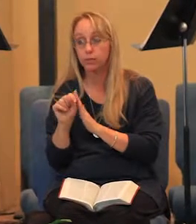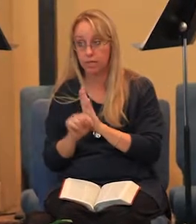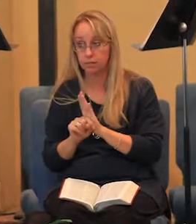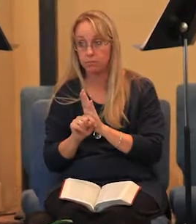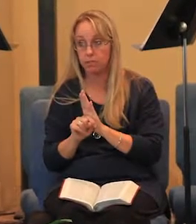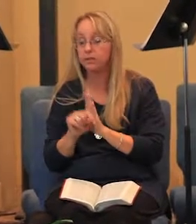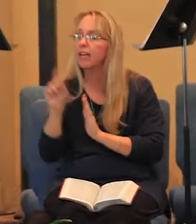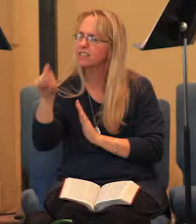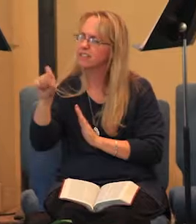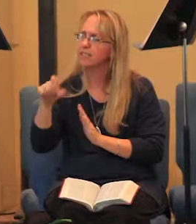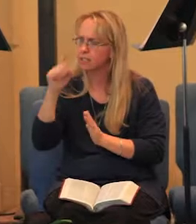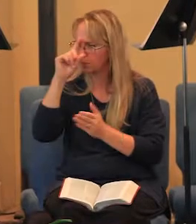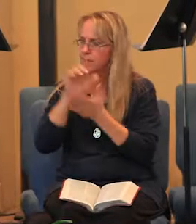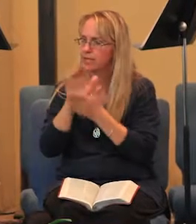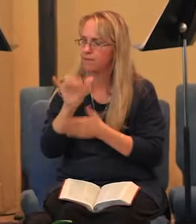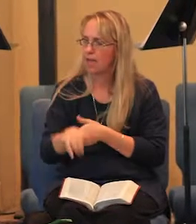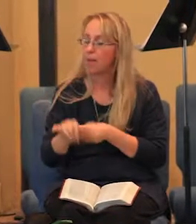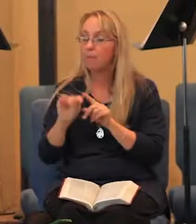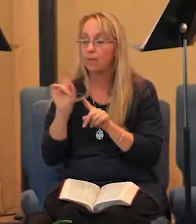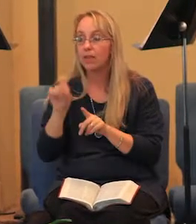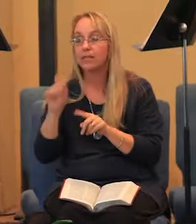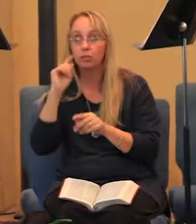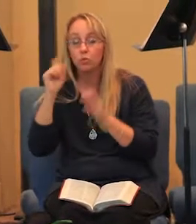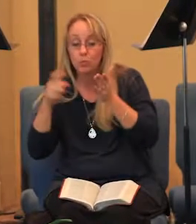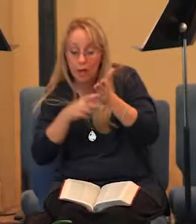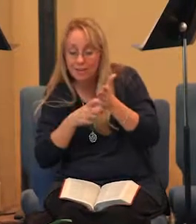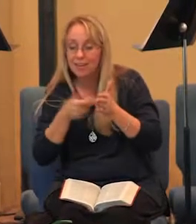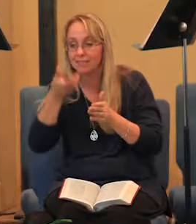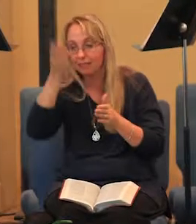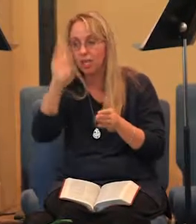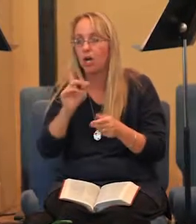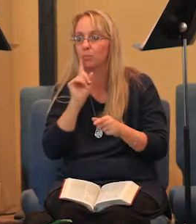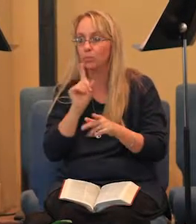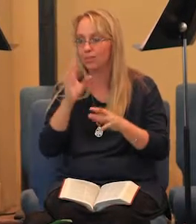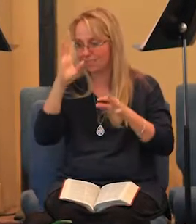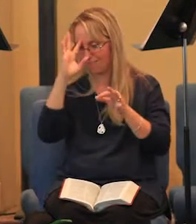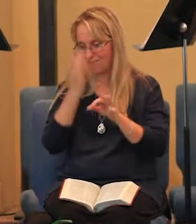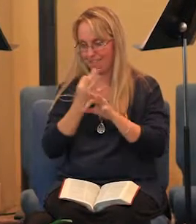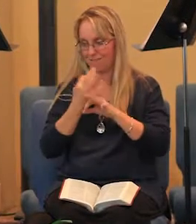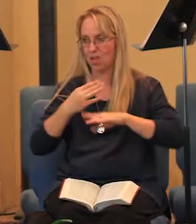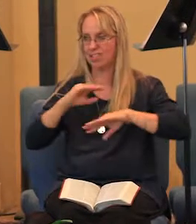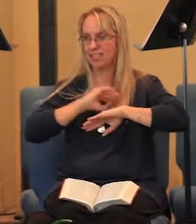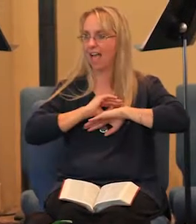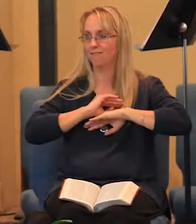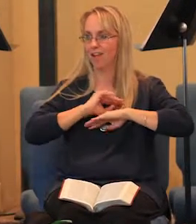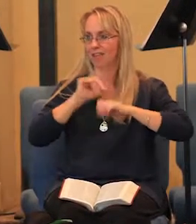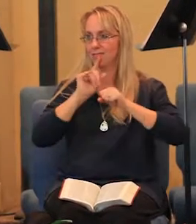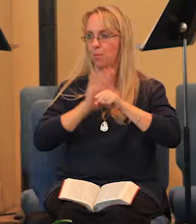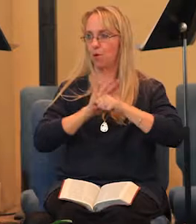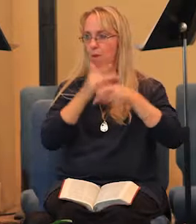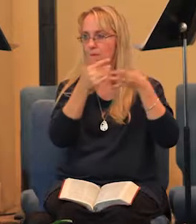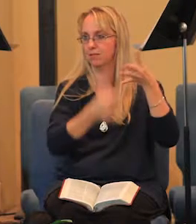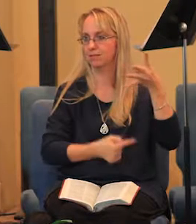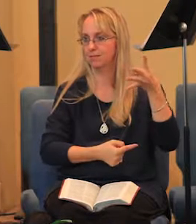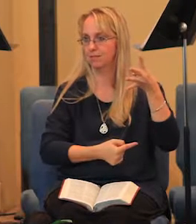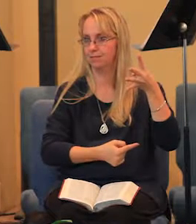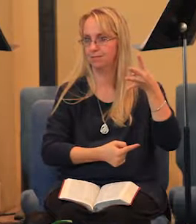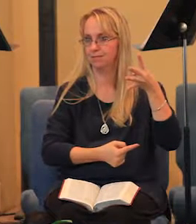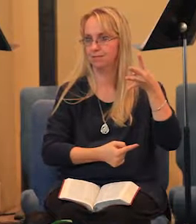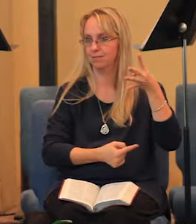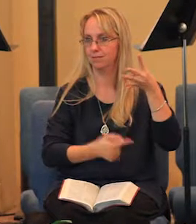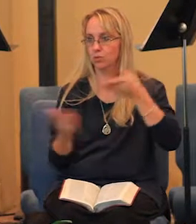believe in, without recognizing that God had been faithful in fulfilling his promise to bring a